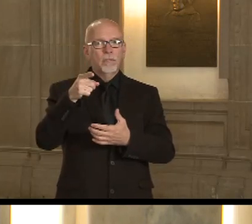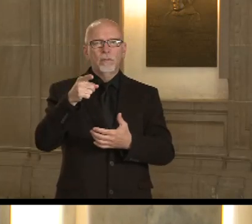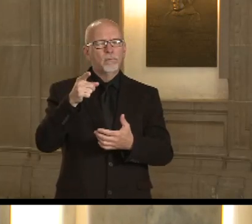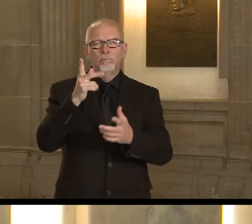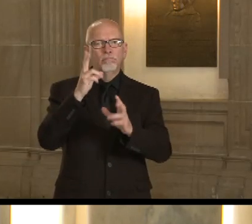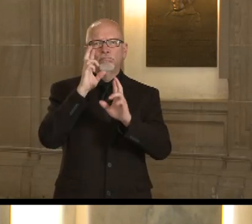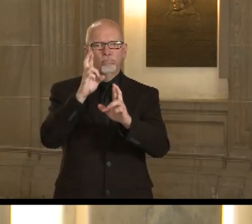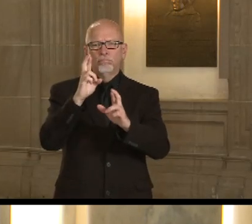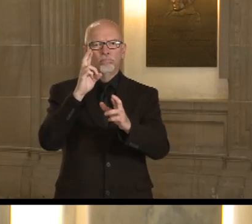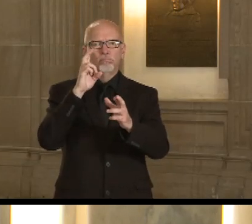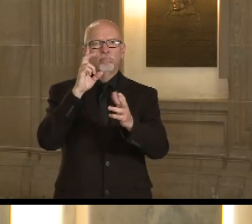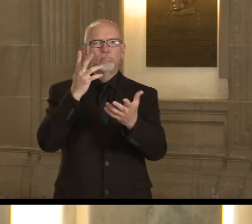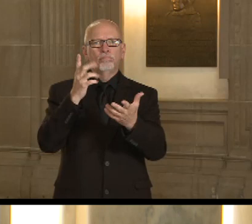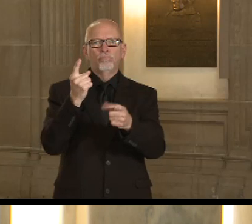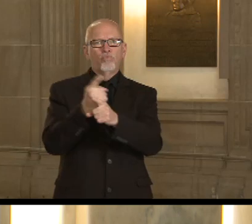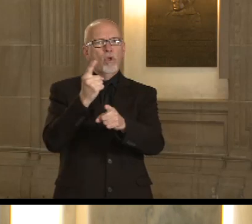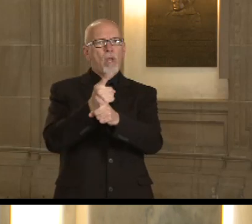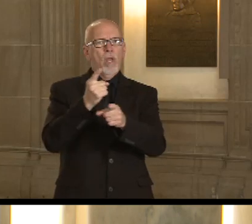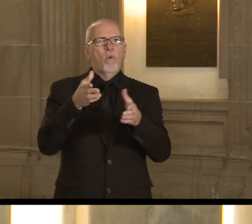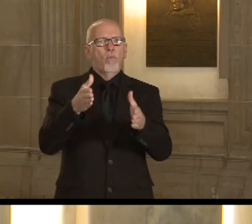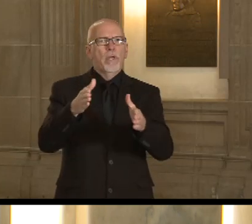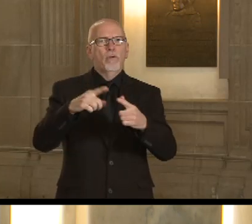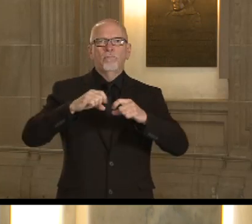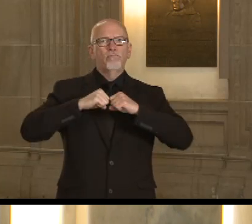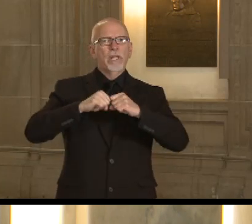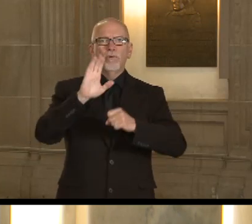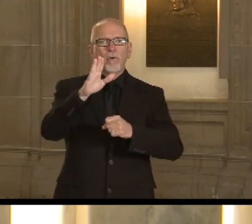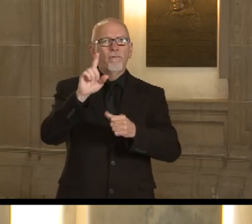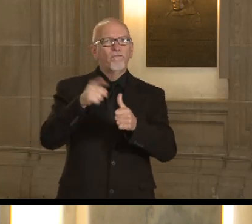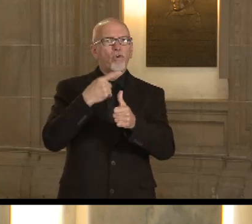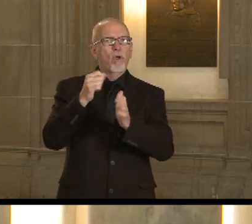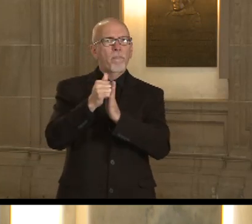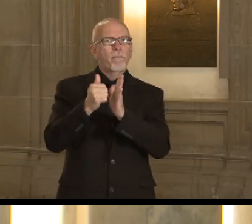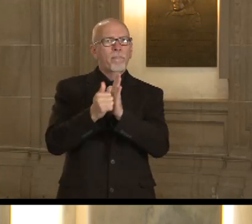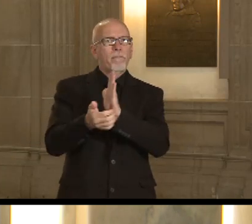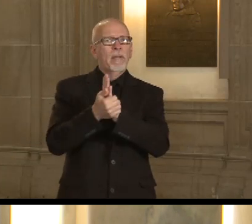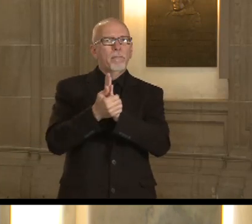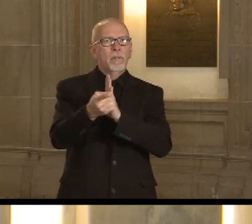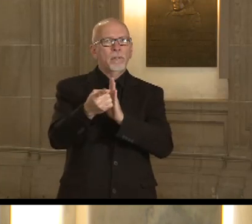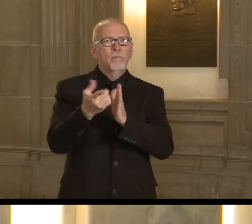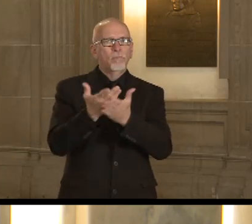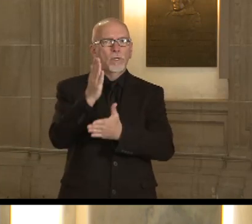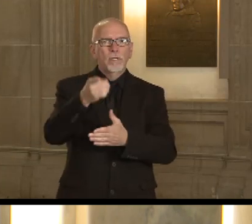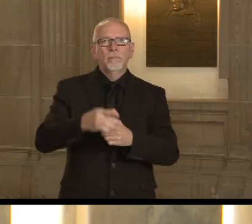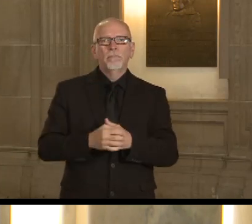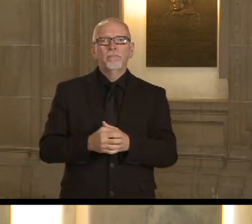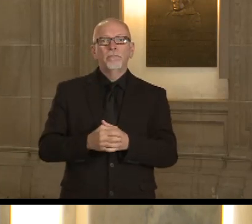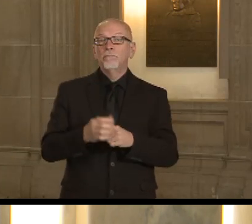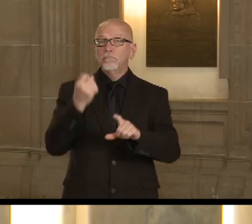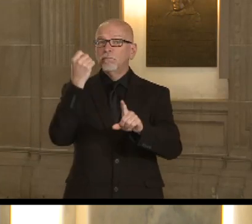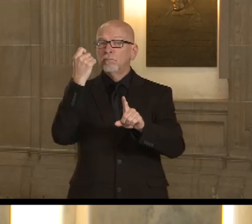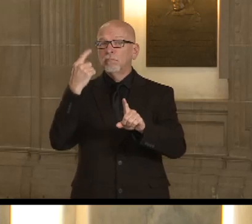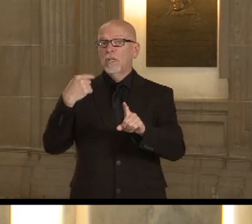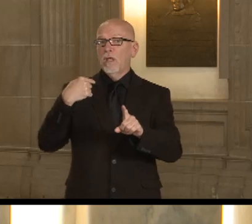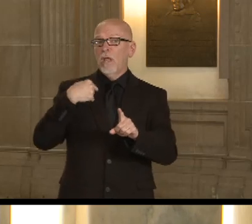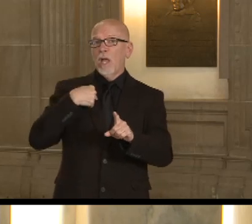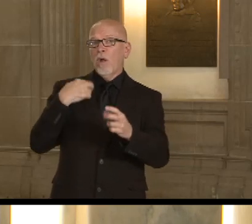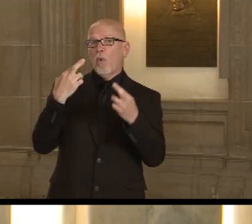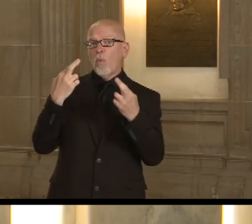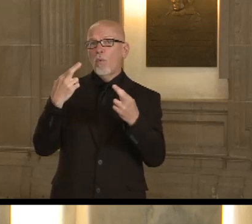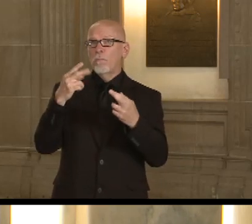noble one, rightly protected by our First Amendment. In fact, I hope the